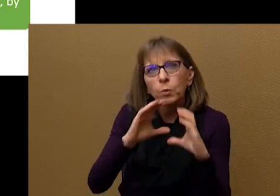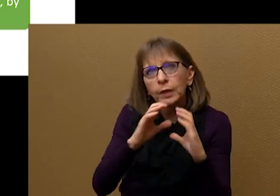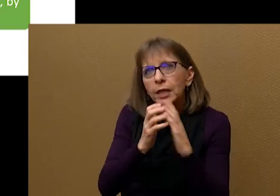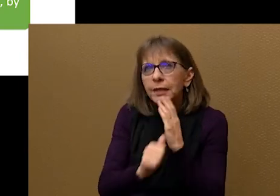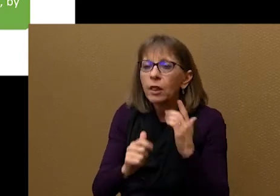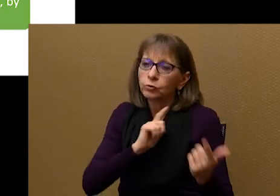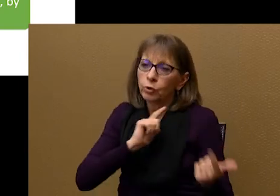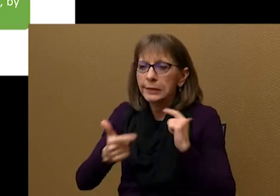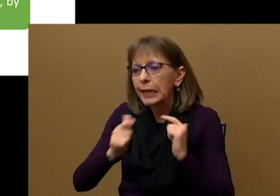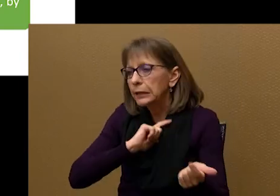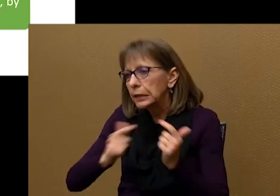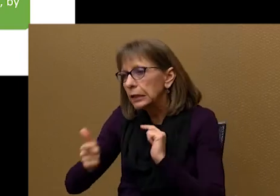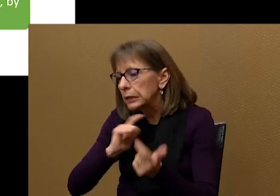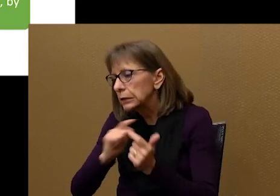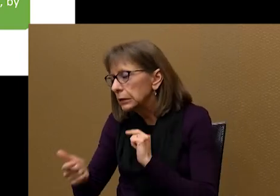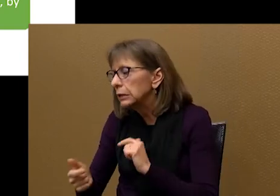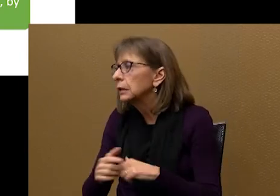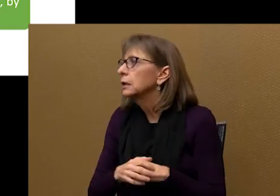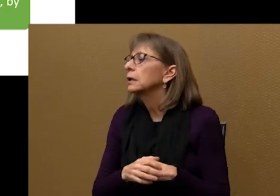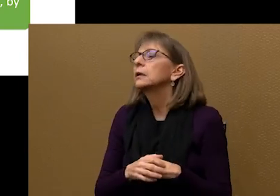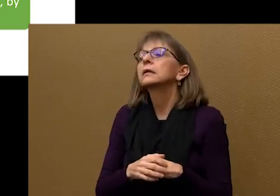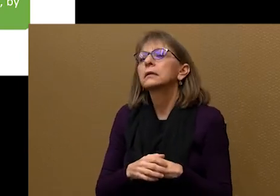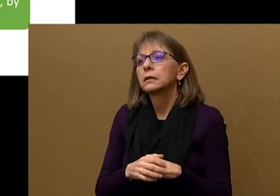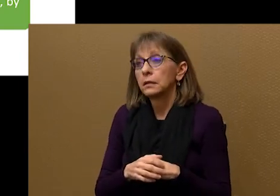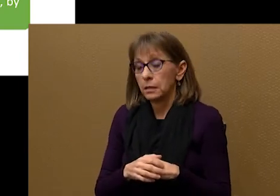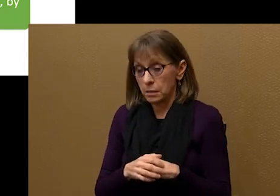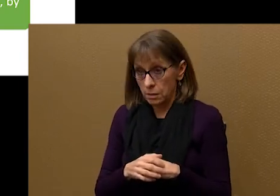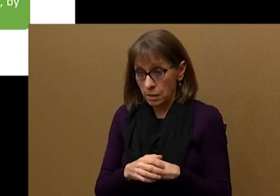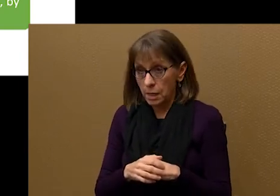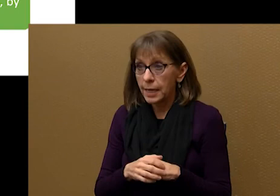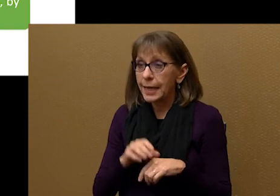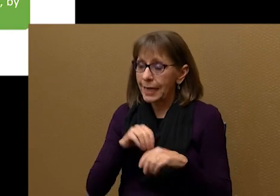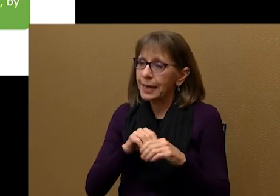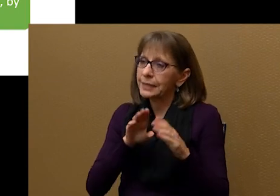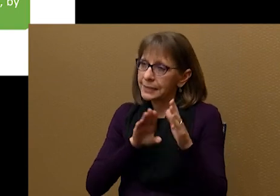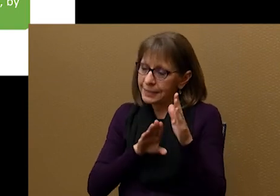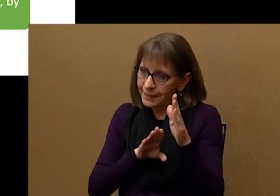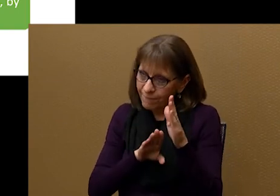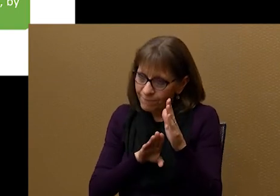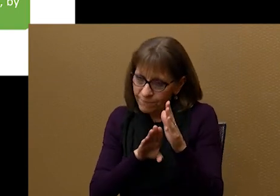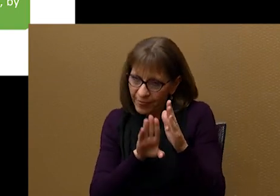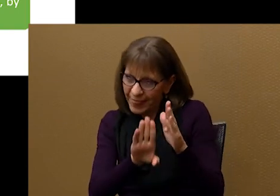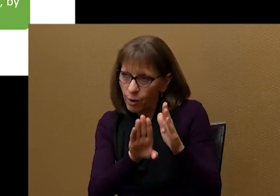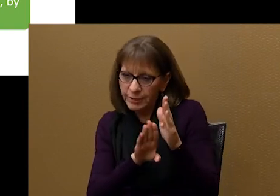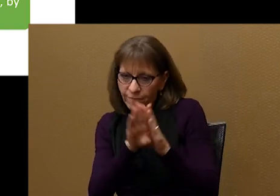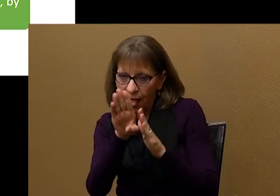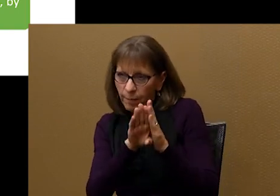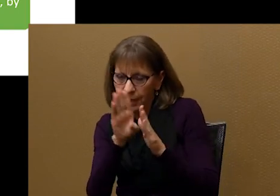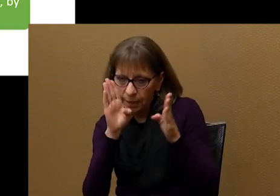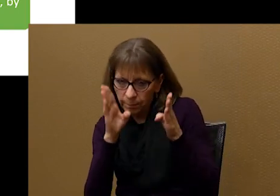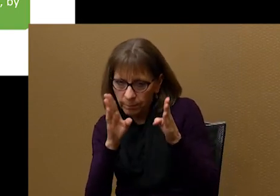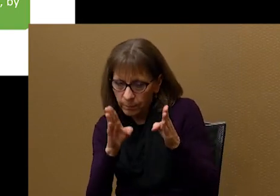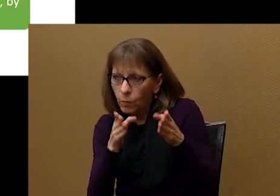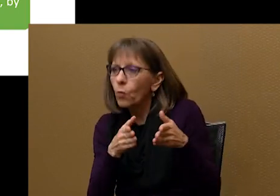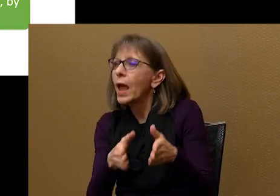for example. In a developmentally attuned way, you try, if you're teaching conflict